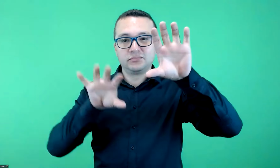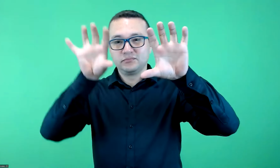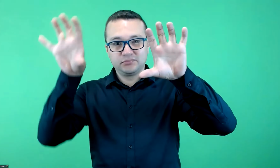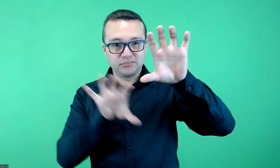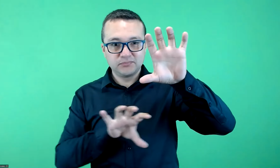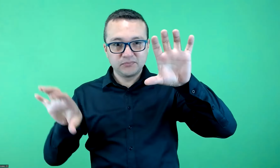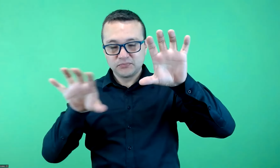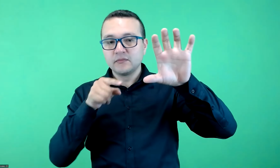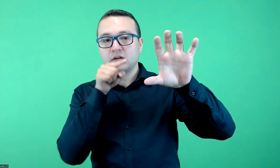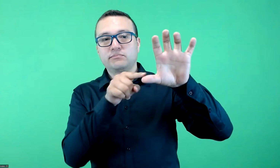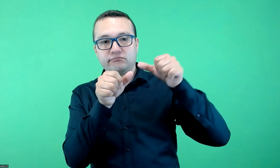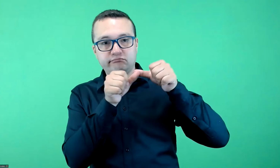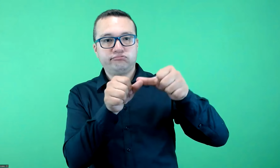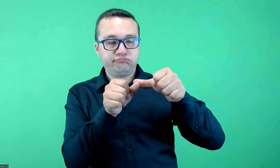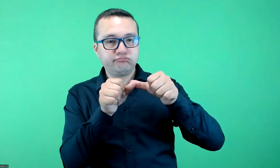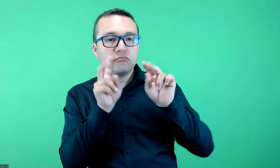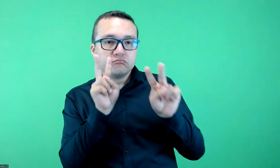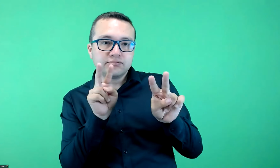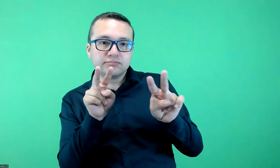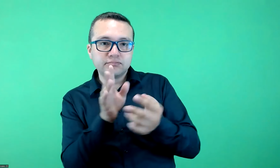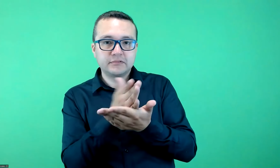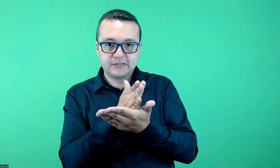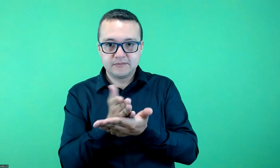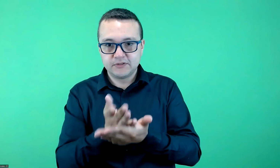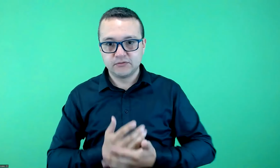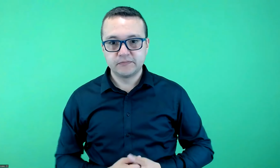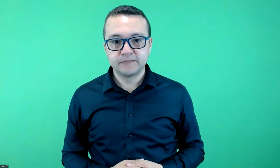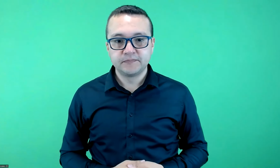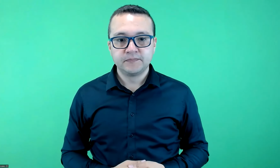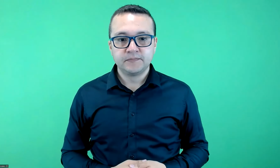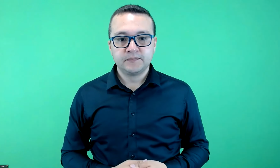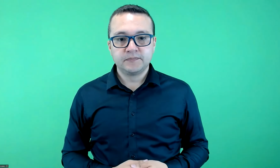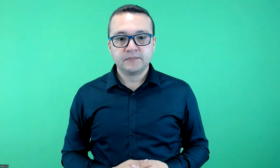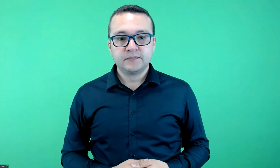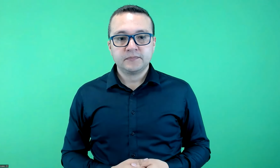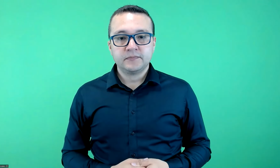throughout the presentations, and interventions are part of the panelists.